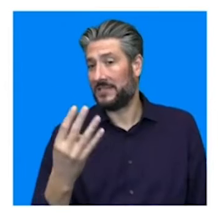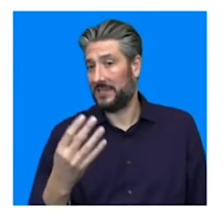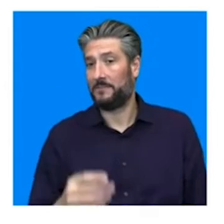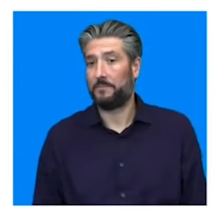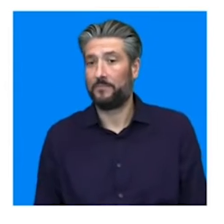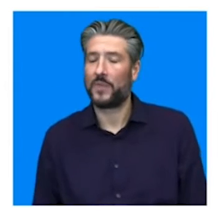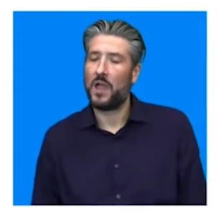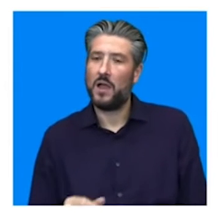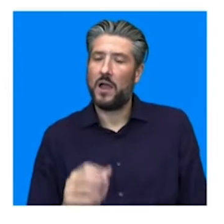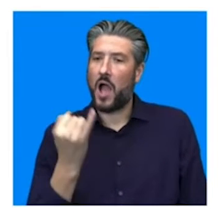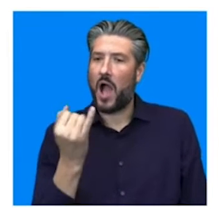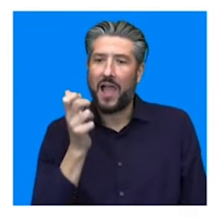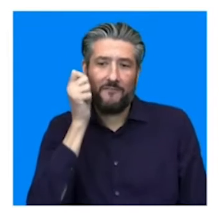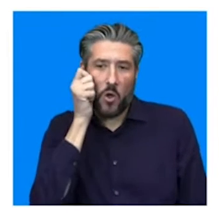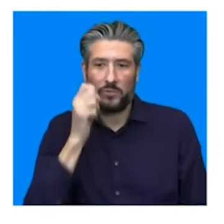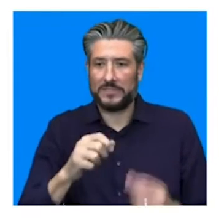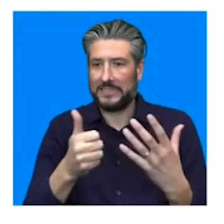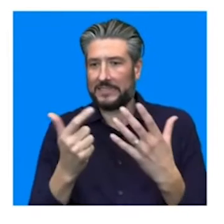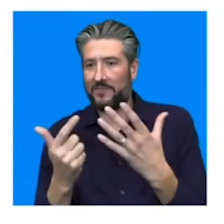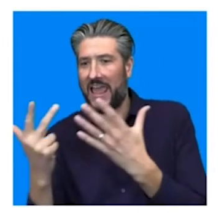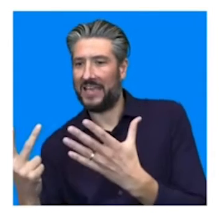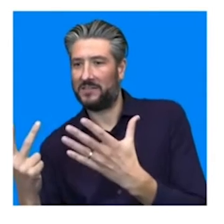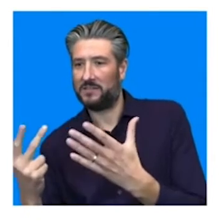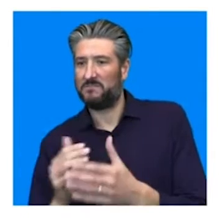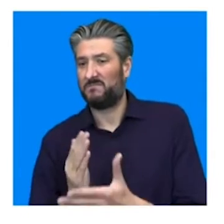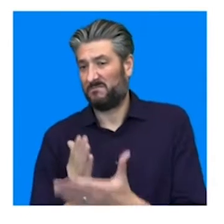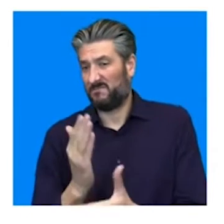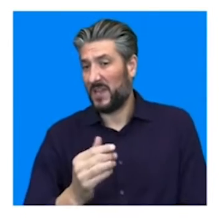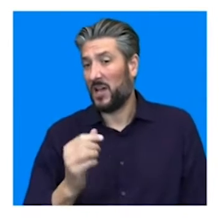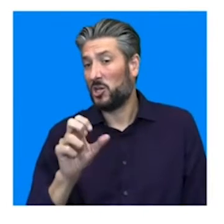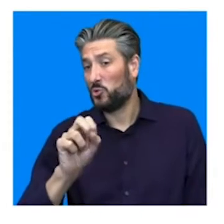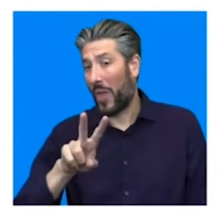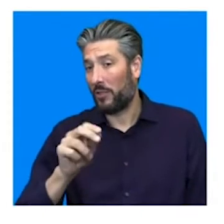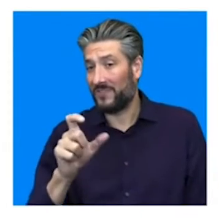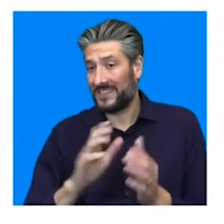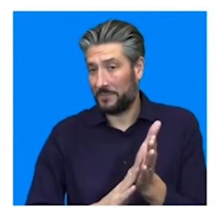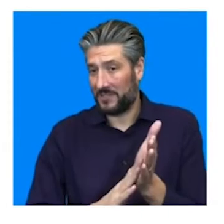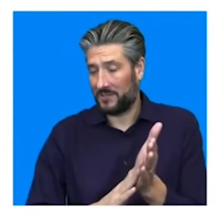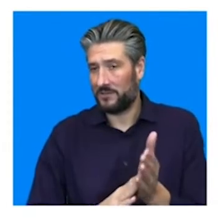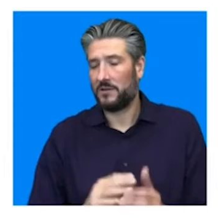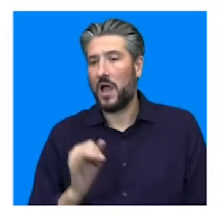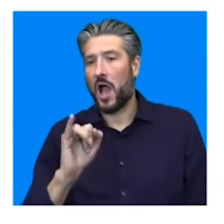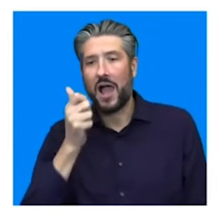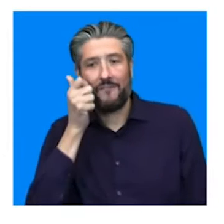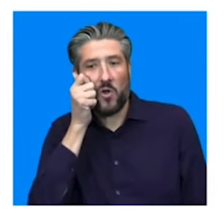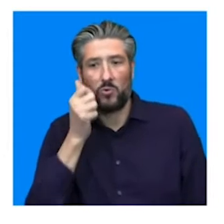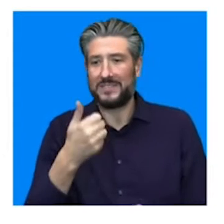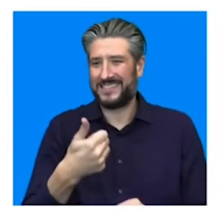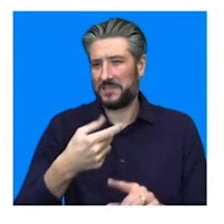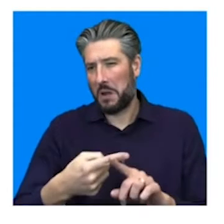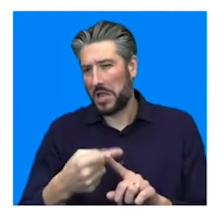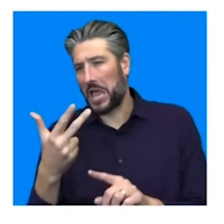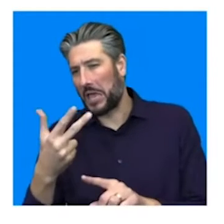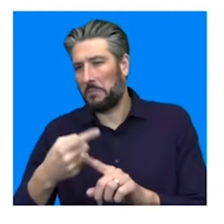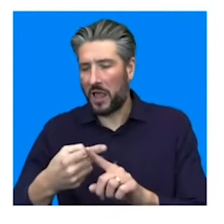iPhone 6 and 7 and 8 are smaller than that at 12 centimeters. iPhone 6 Plus, 7 Plus and 8 Plus, a sort of plus